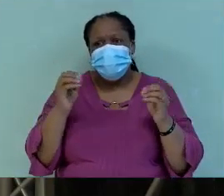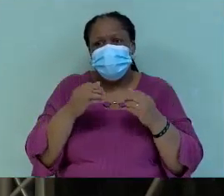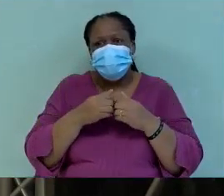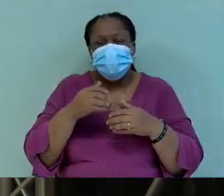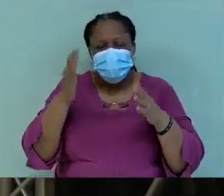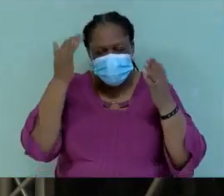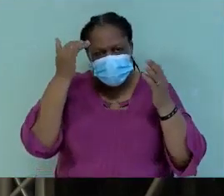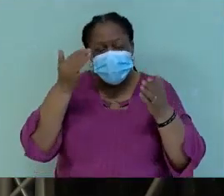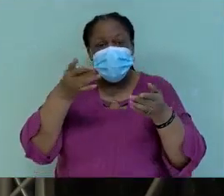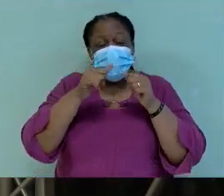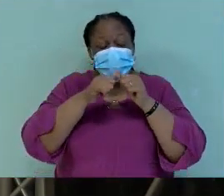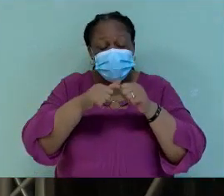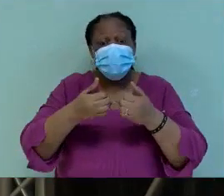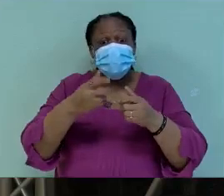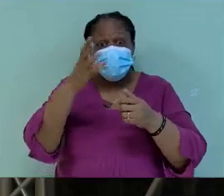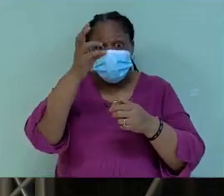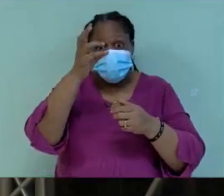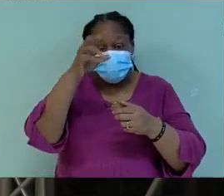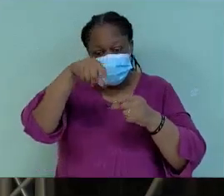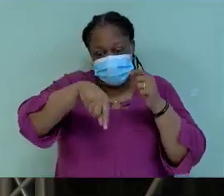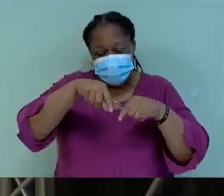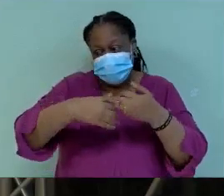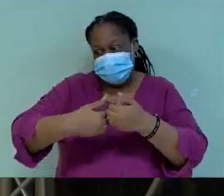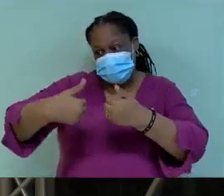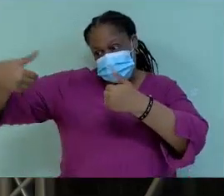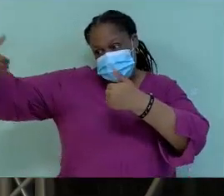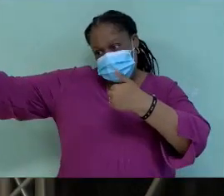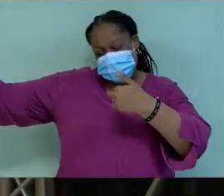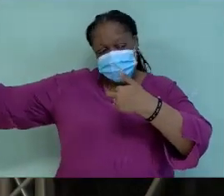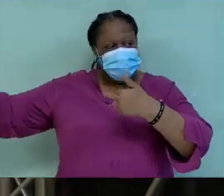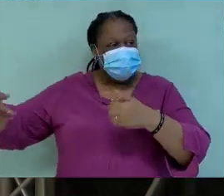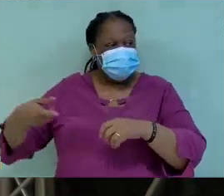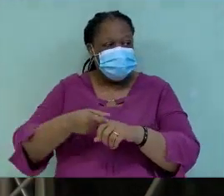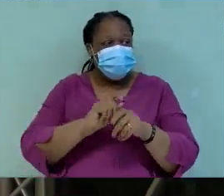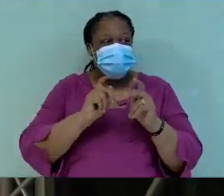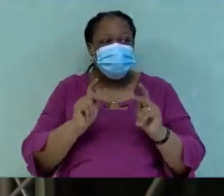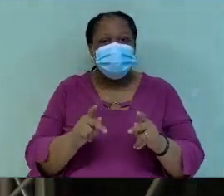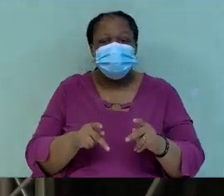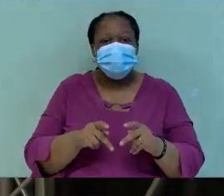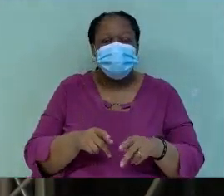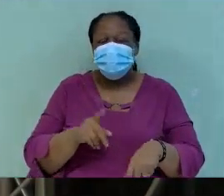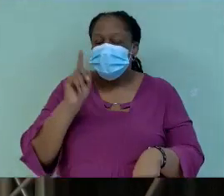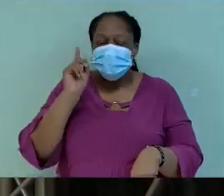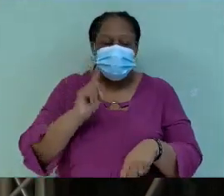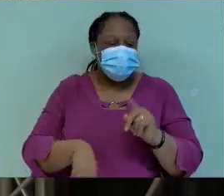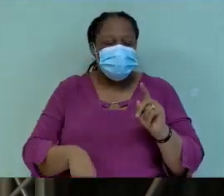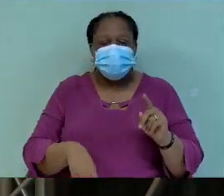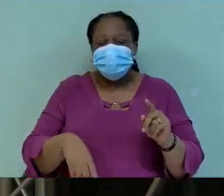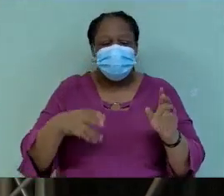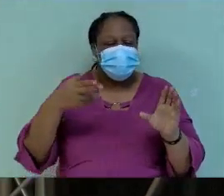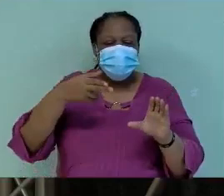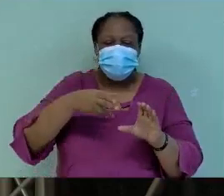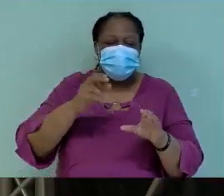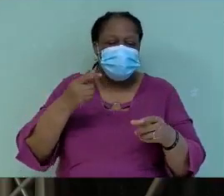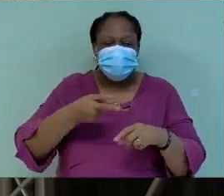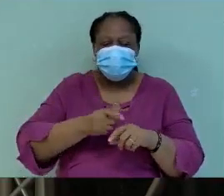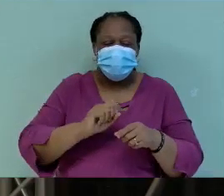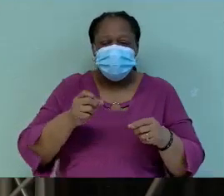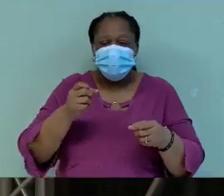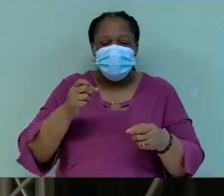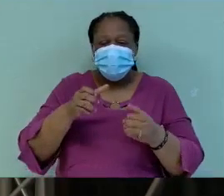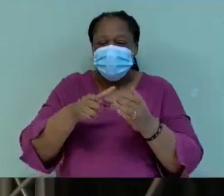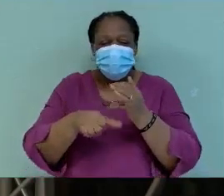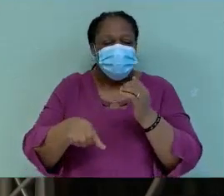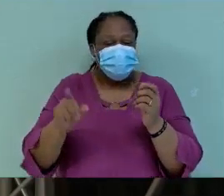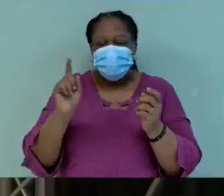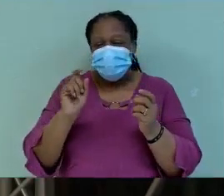that the virus cannot be spread by gas, and so one doesn't need to worry. But if